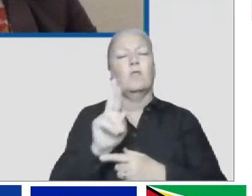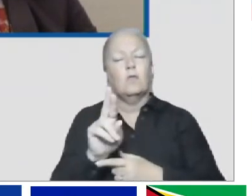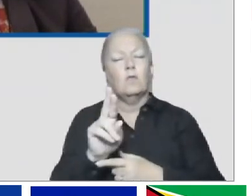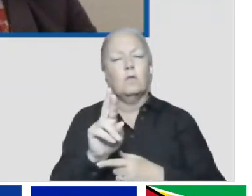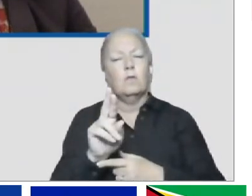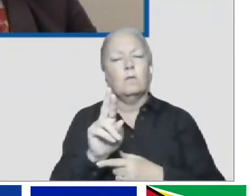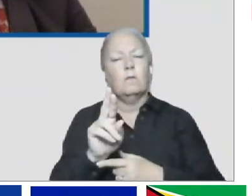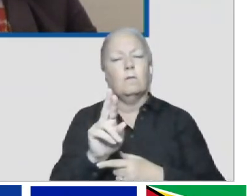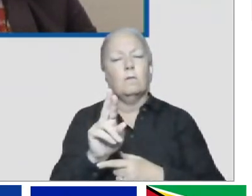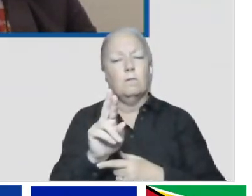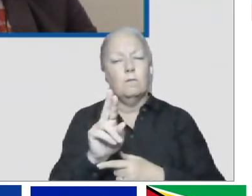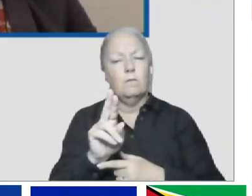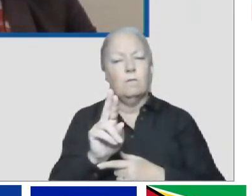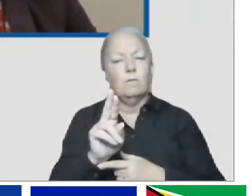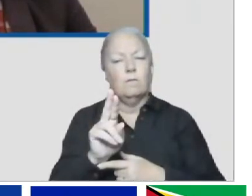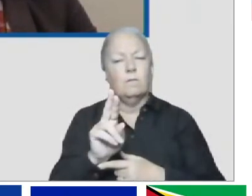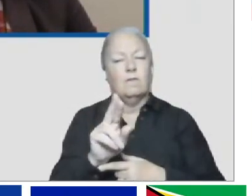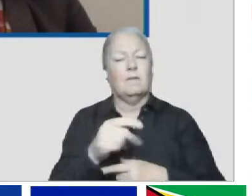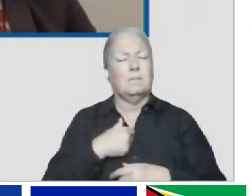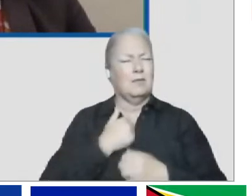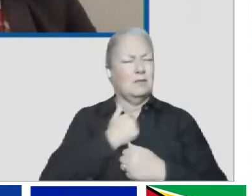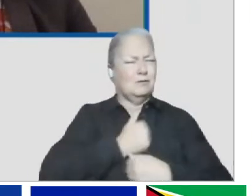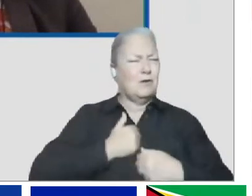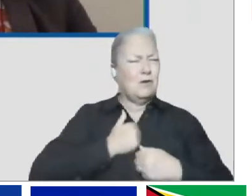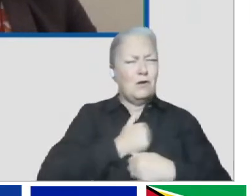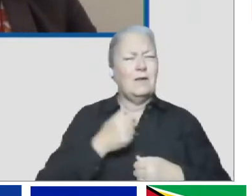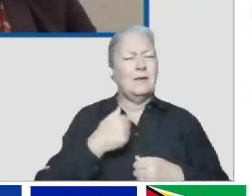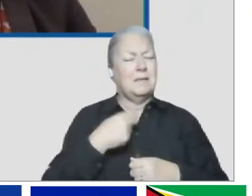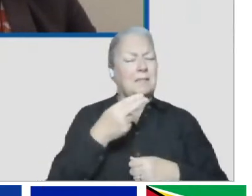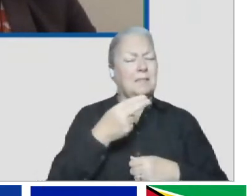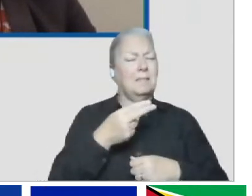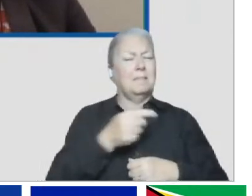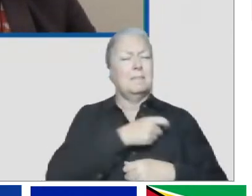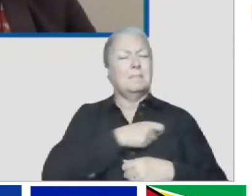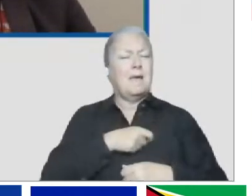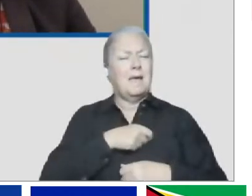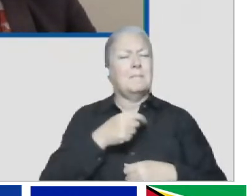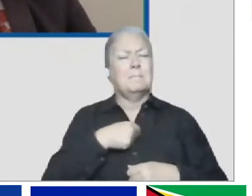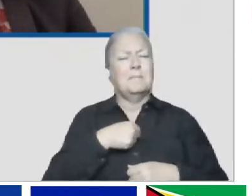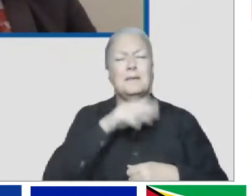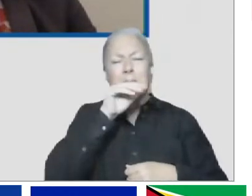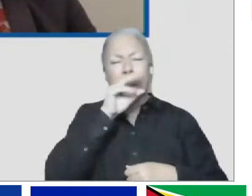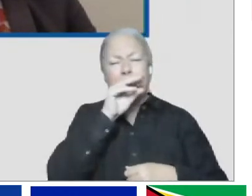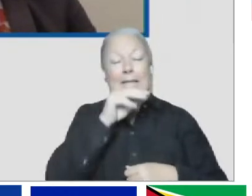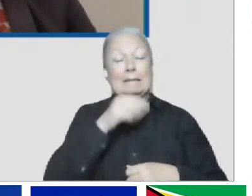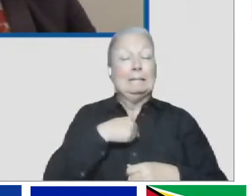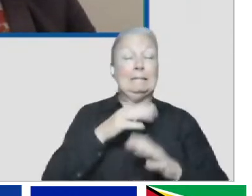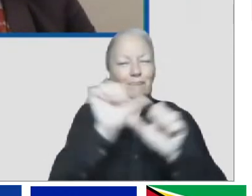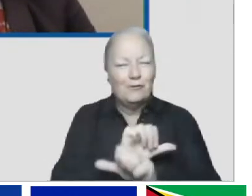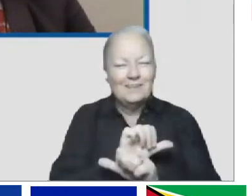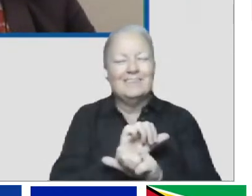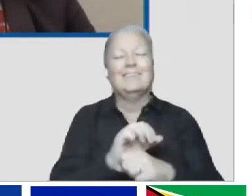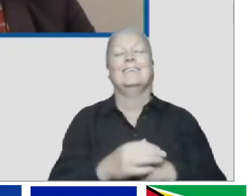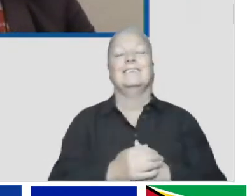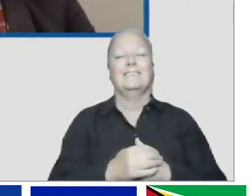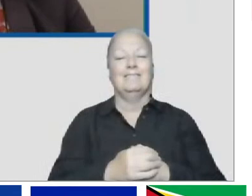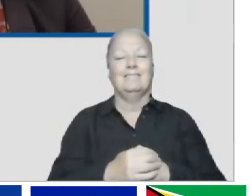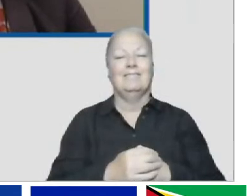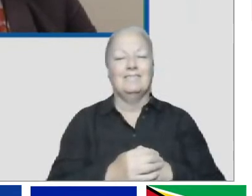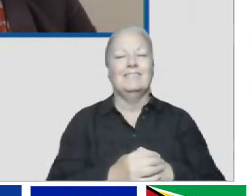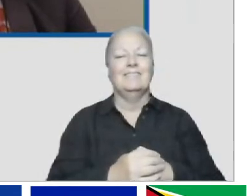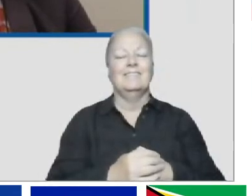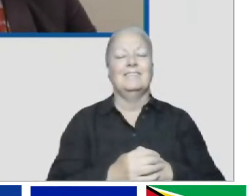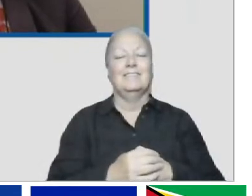if I pronounce names wrong. There is a very great difficulty in the English language of knowing how things are really produced. I'm